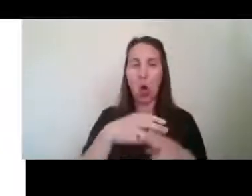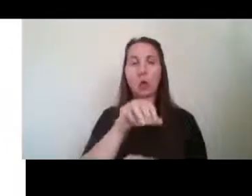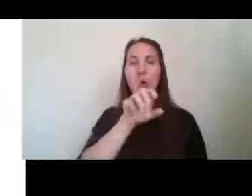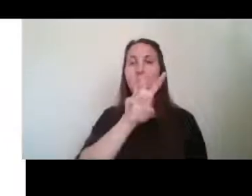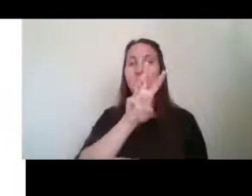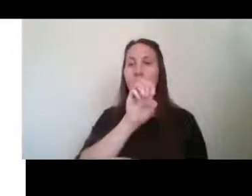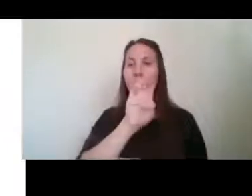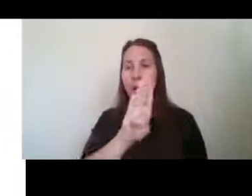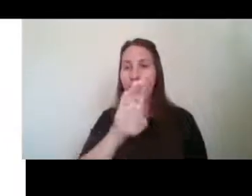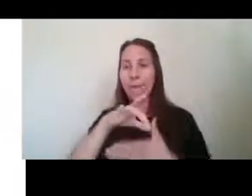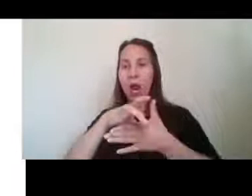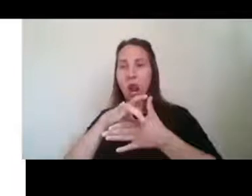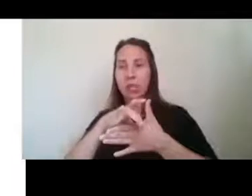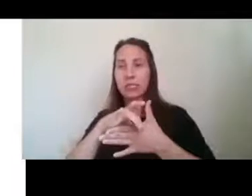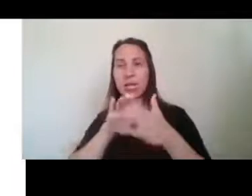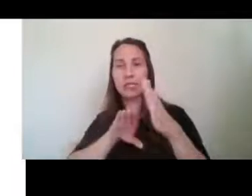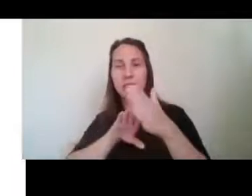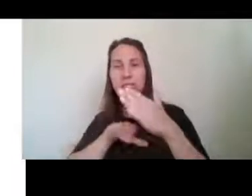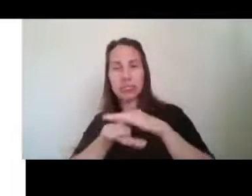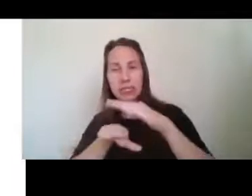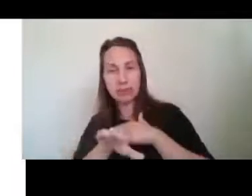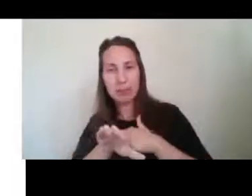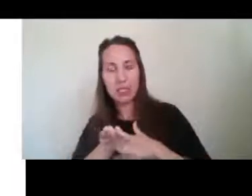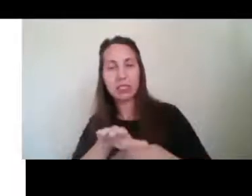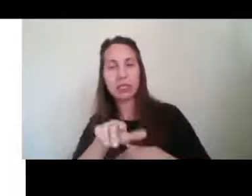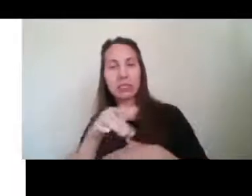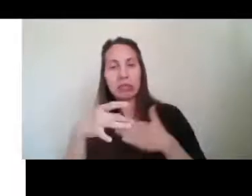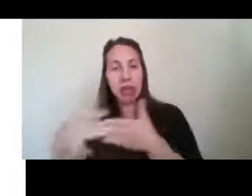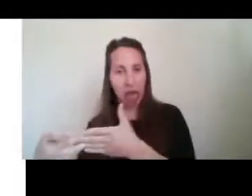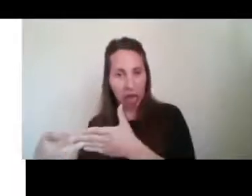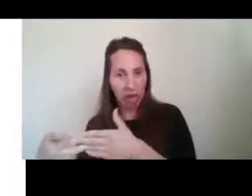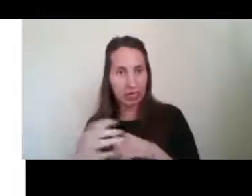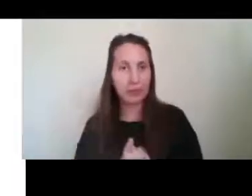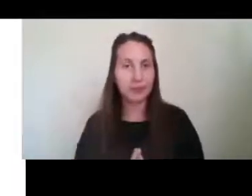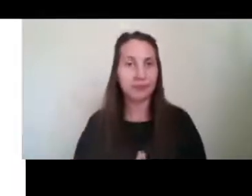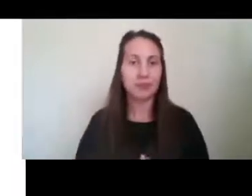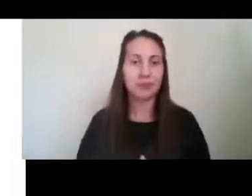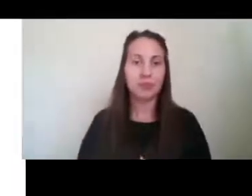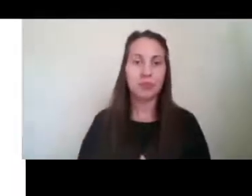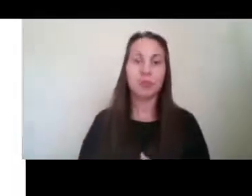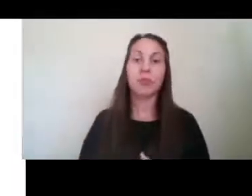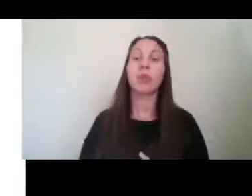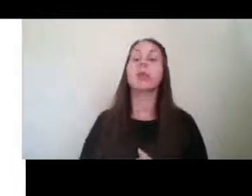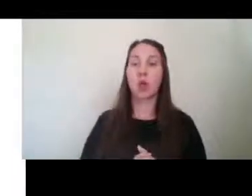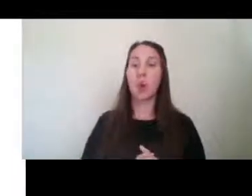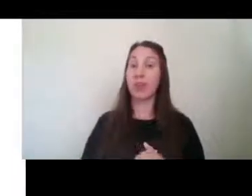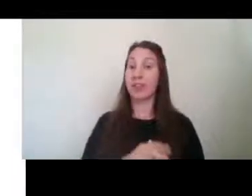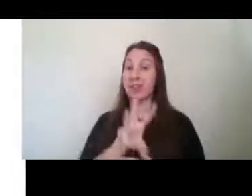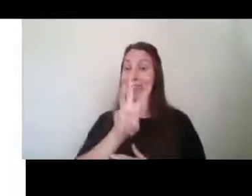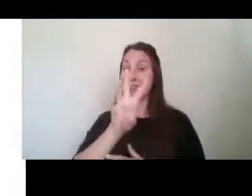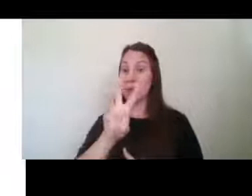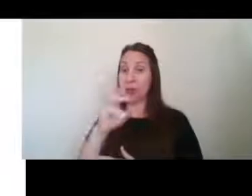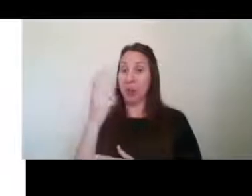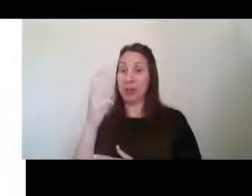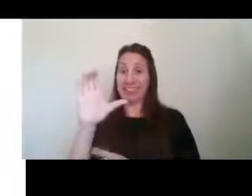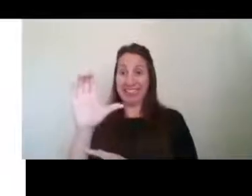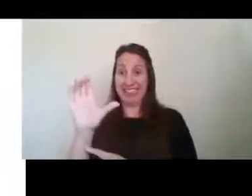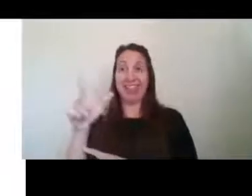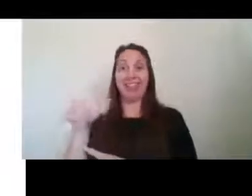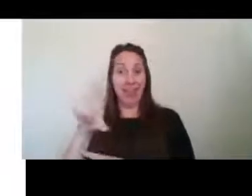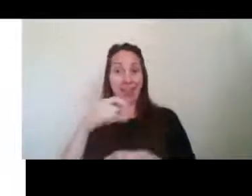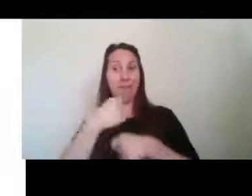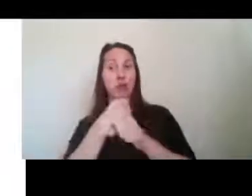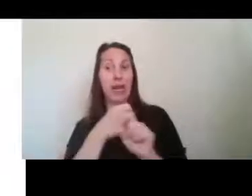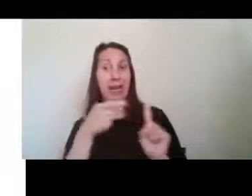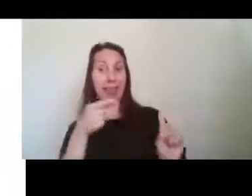Guidelines, WCAG, in my 3rd bullet, which the World Wide Web Consortium has created as standards for